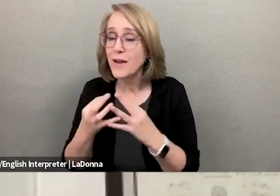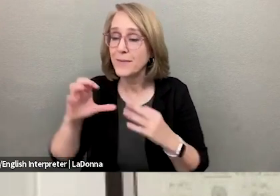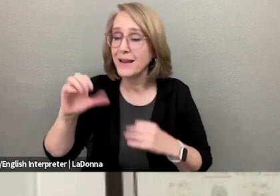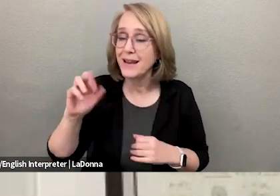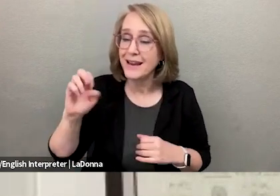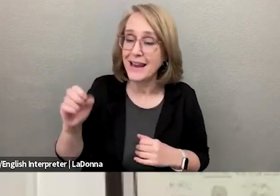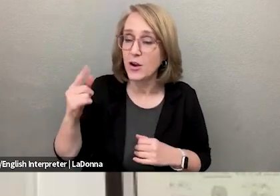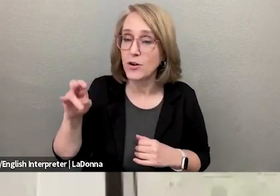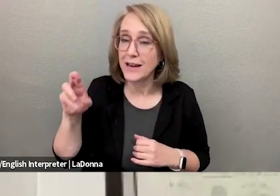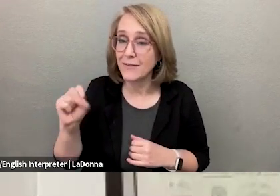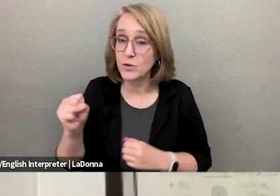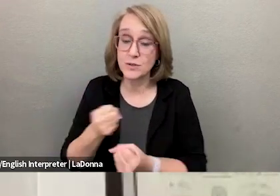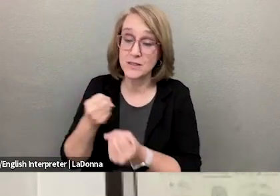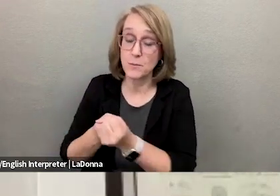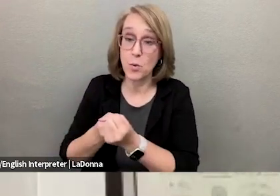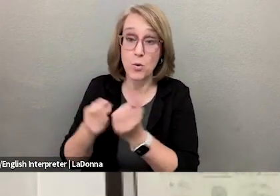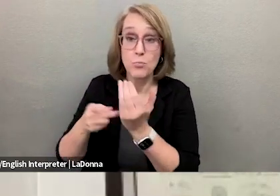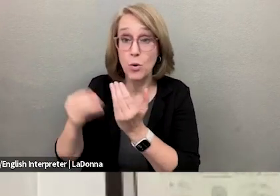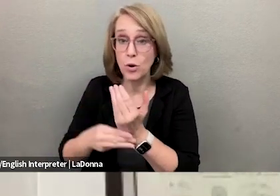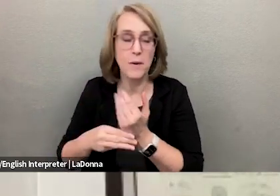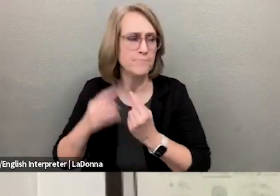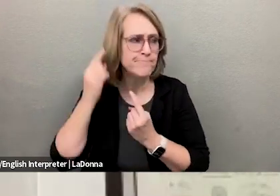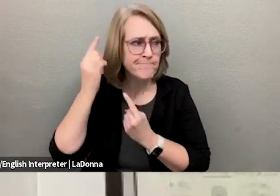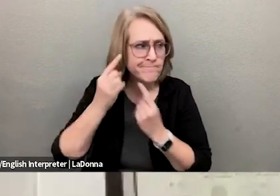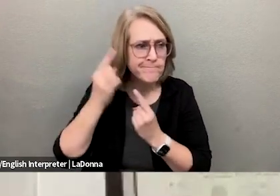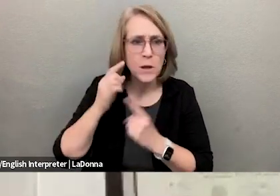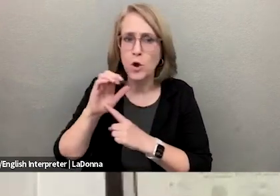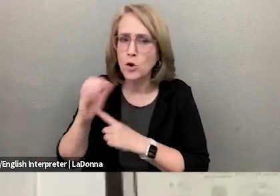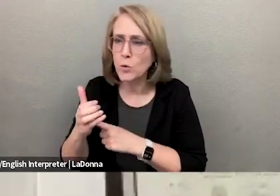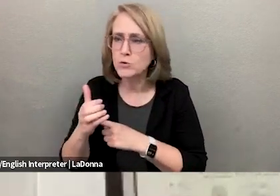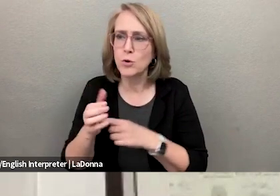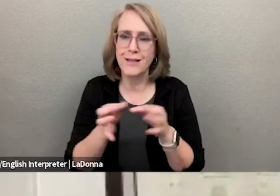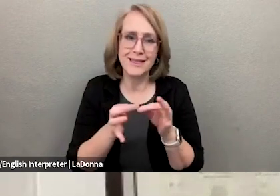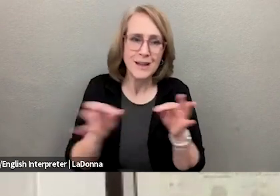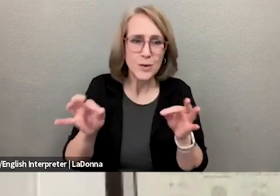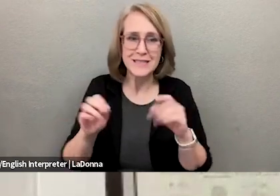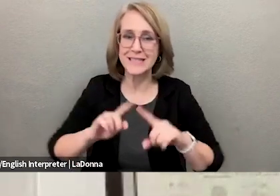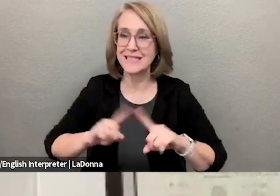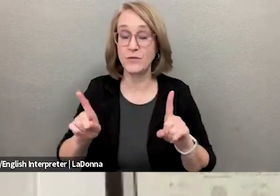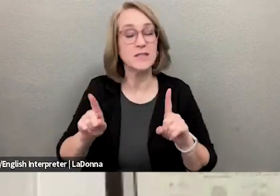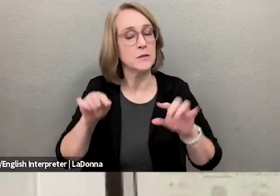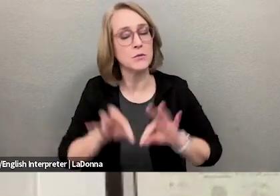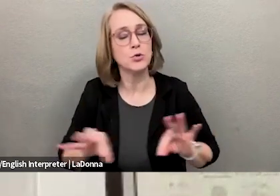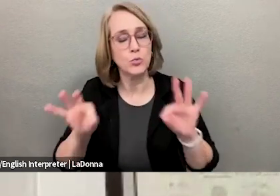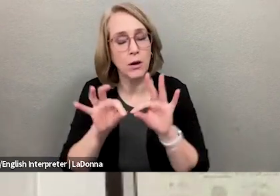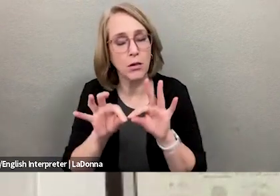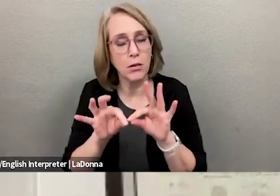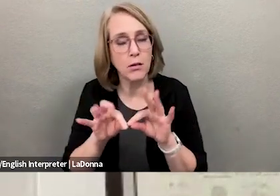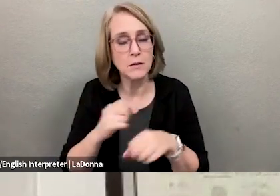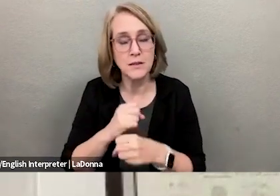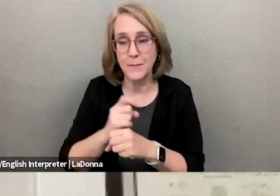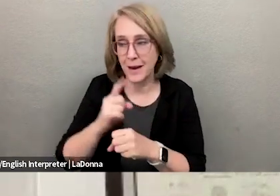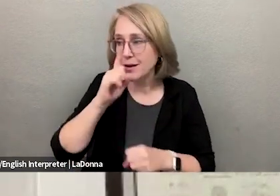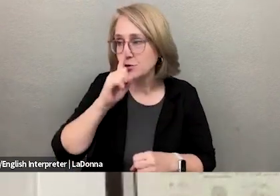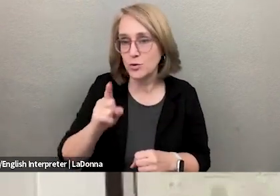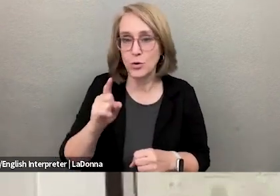are taking into account cultural and linguistic differences. That's really critical in order to ensure that